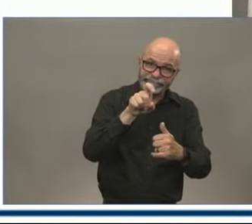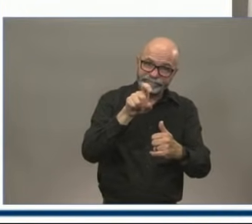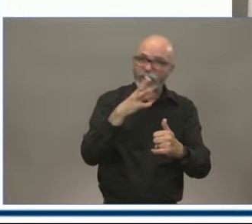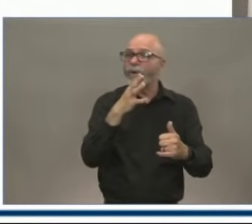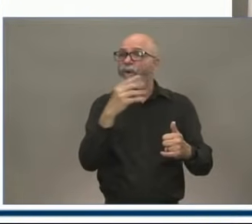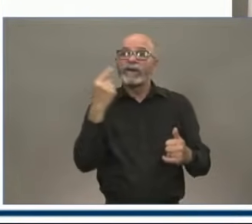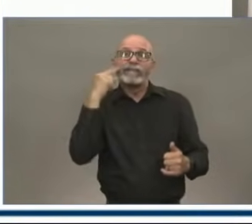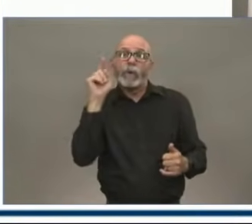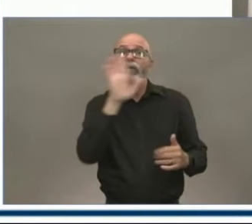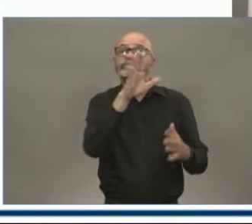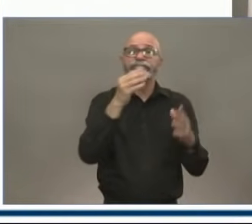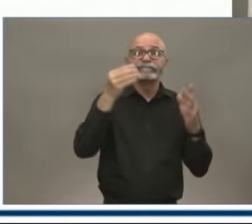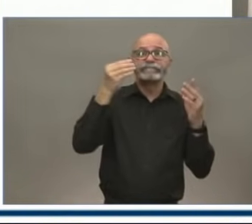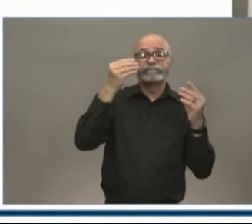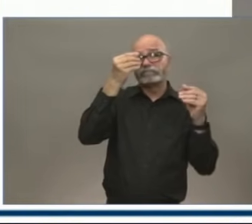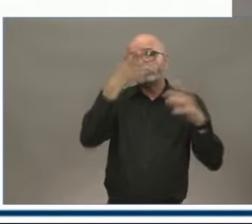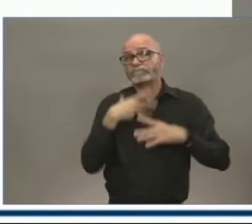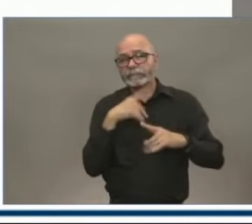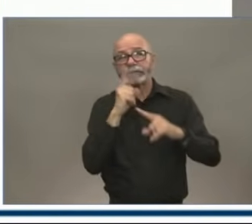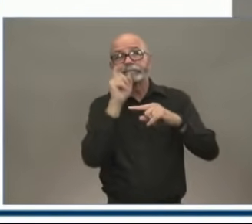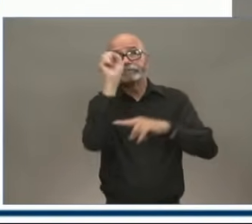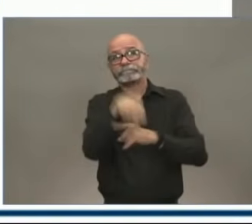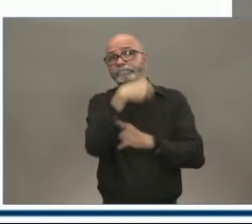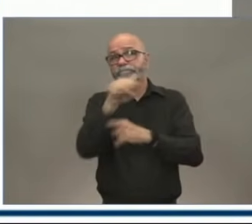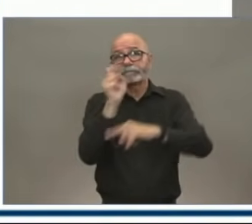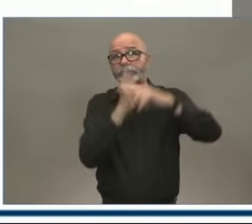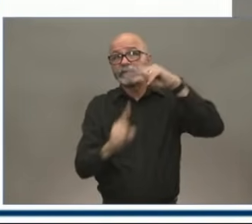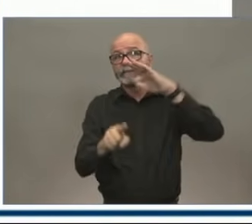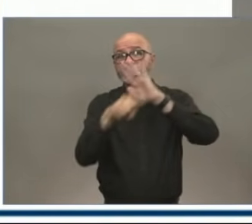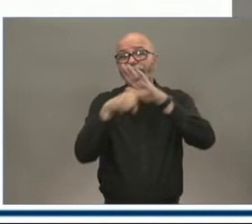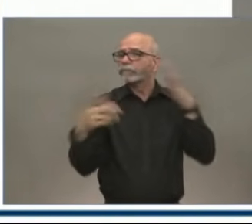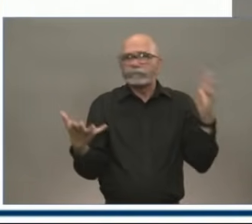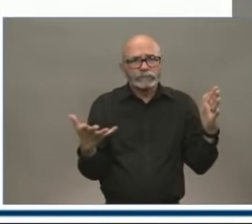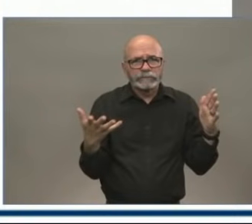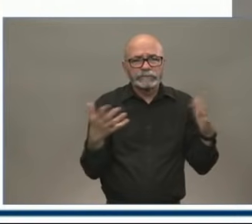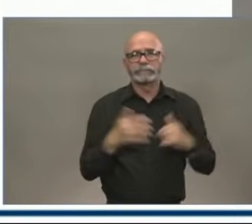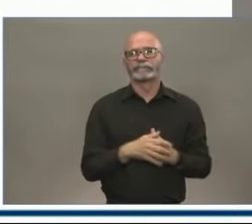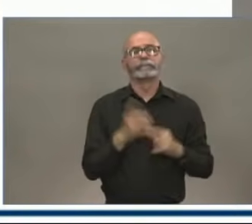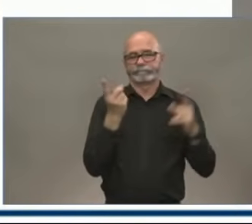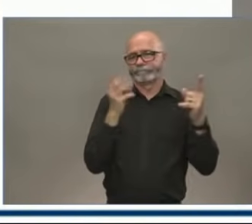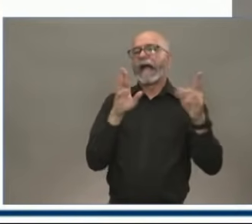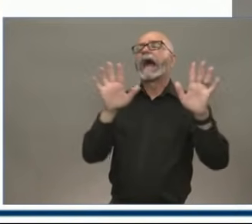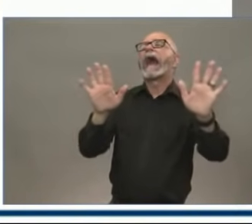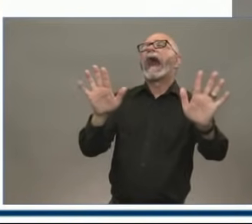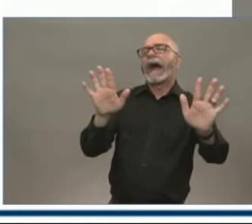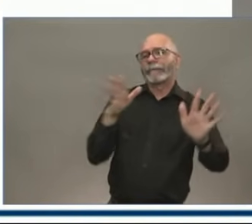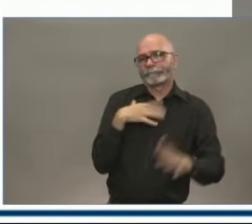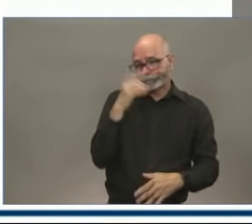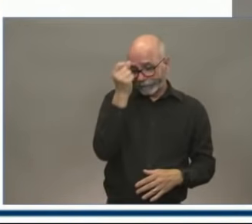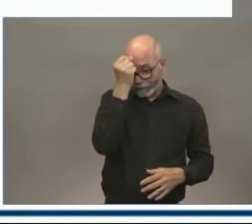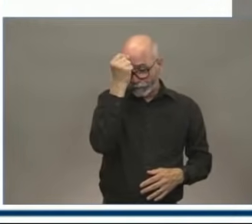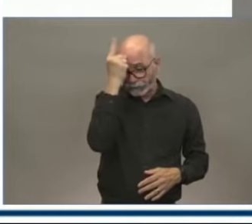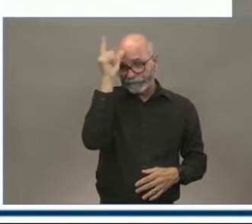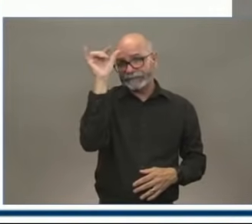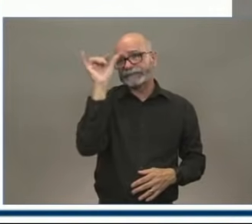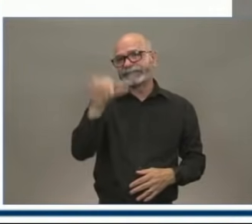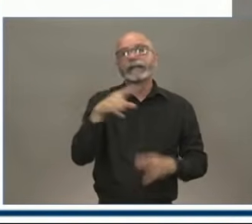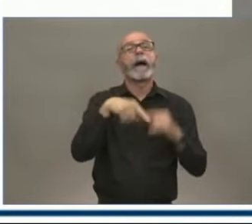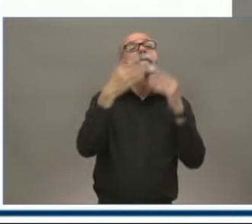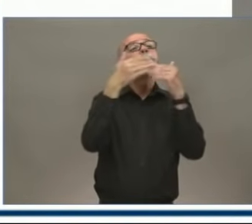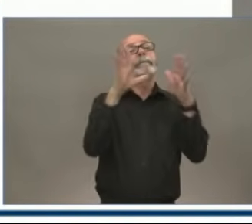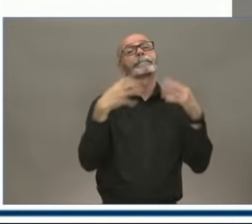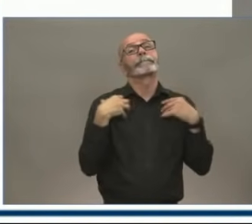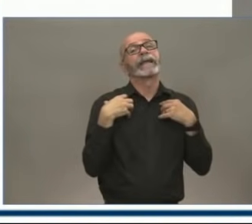we're aware of some of those challenges, and that is simply because of right now Public Health is calling everybody back